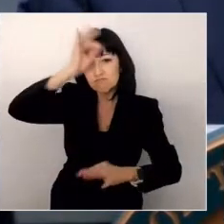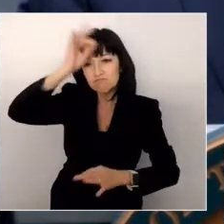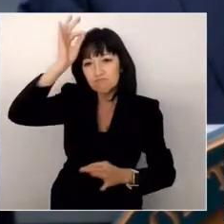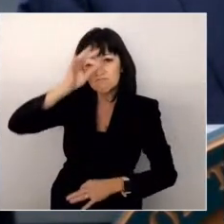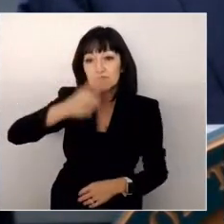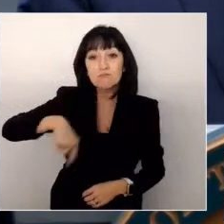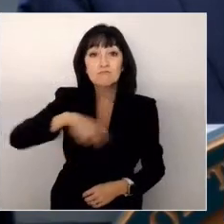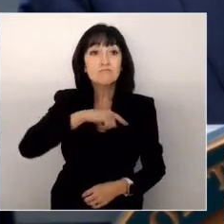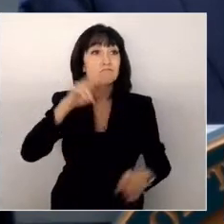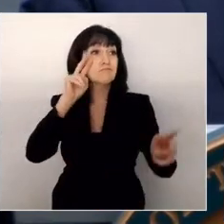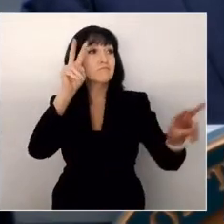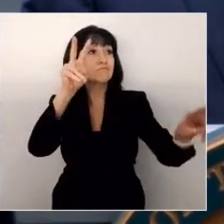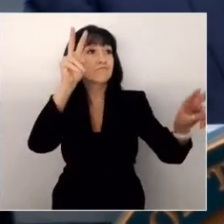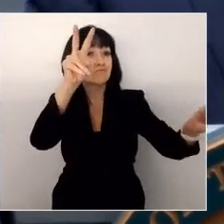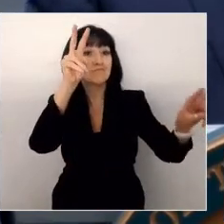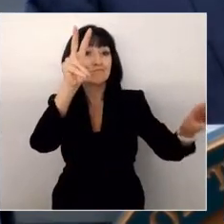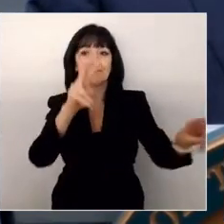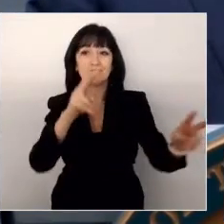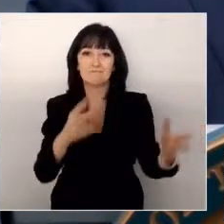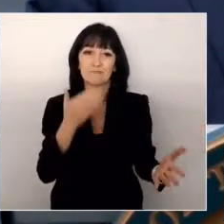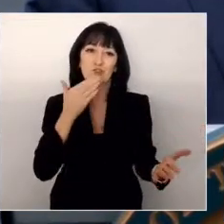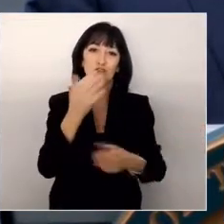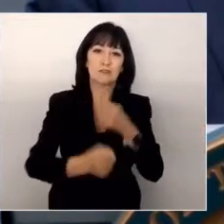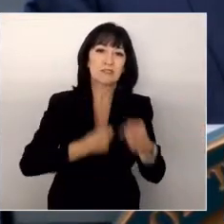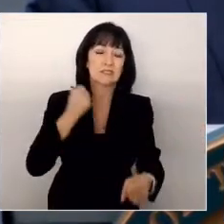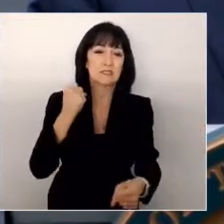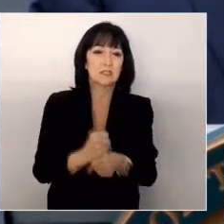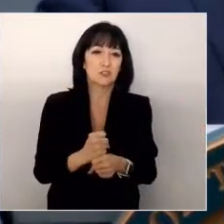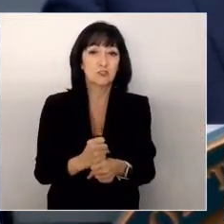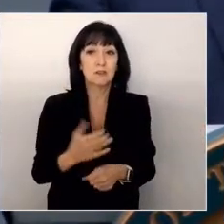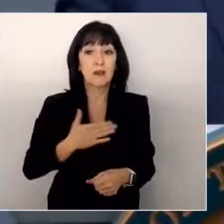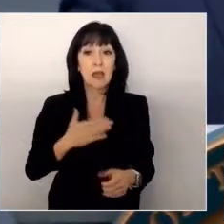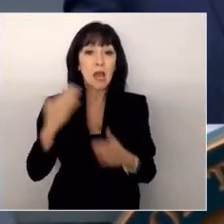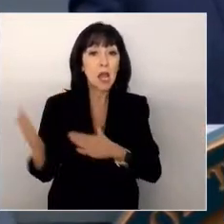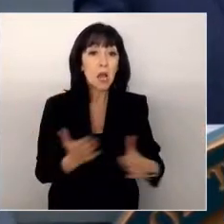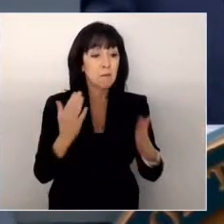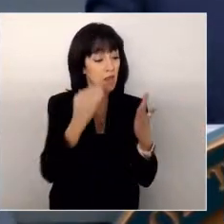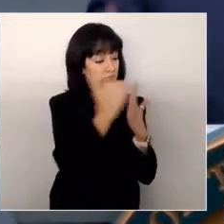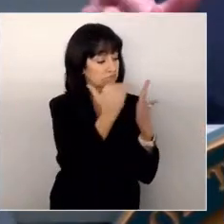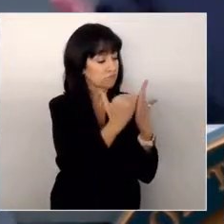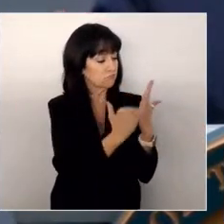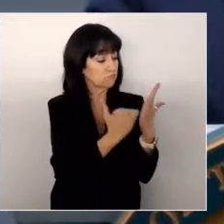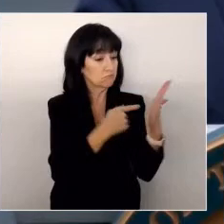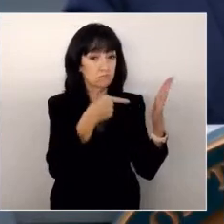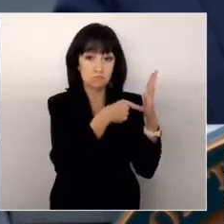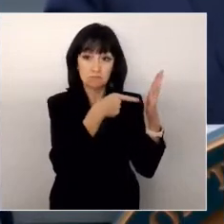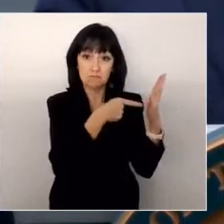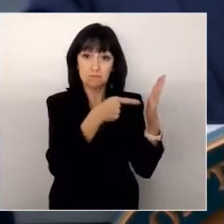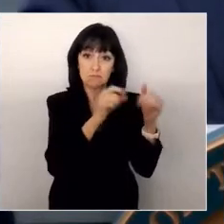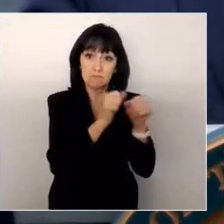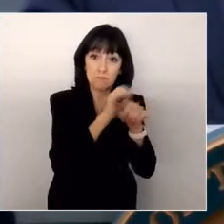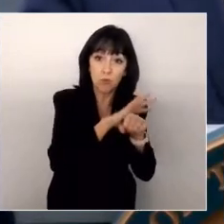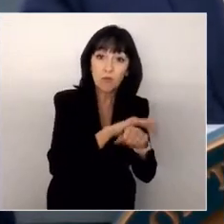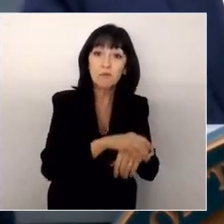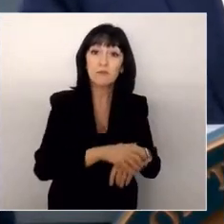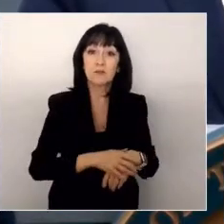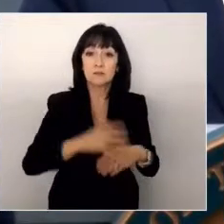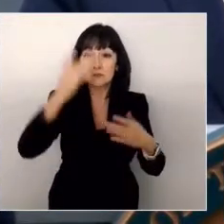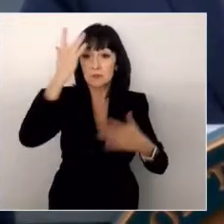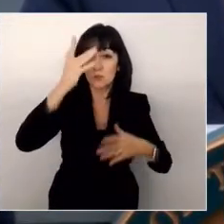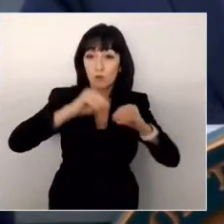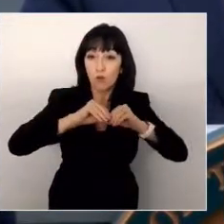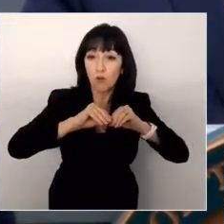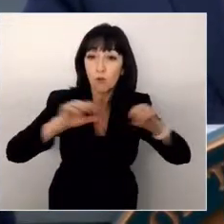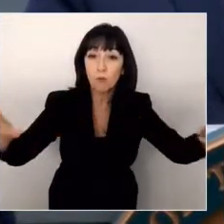Our plans did not include a global pandemic, I can tell you that. So while we canceled our plans and turned our attention